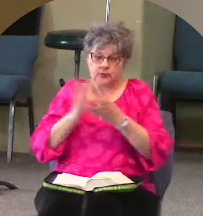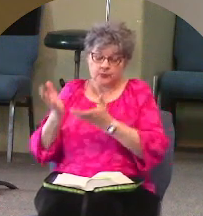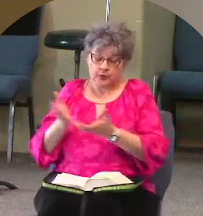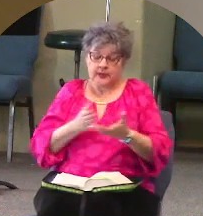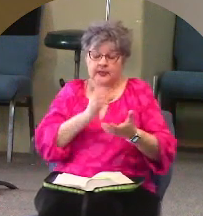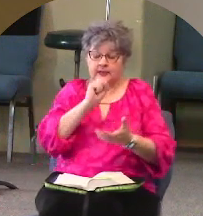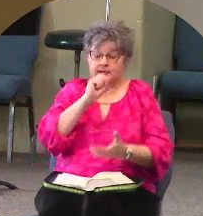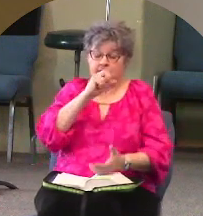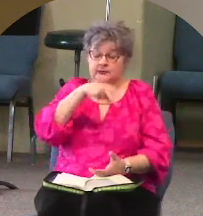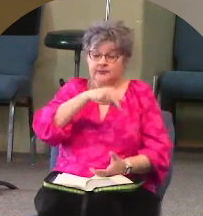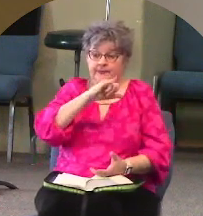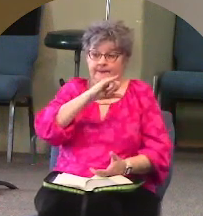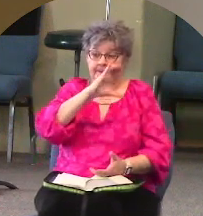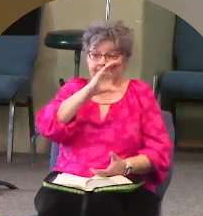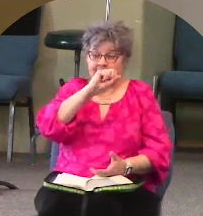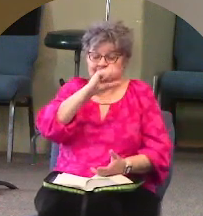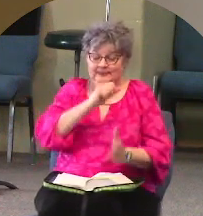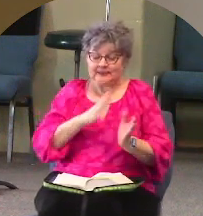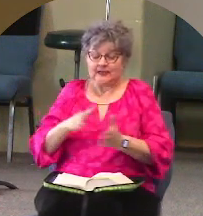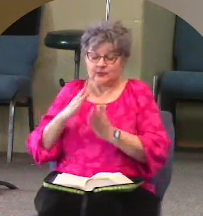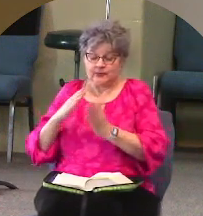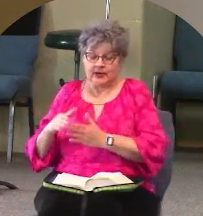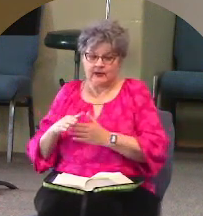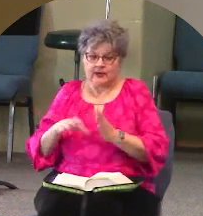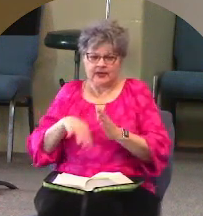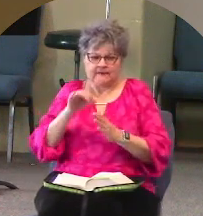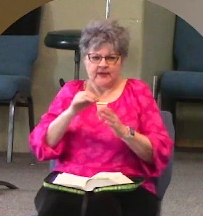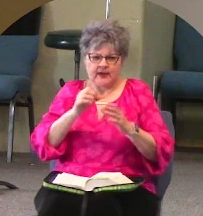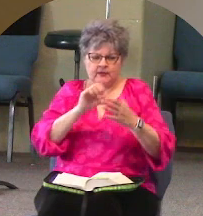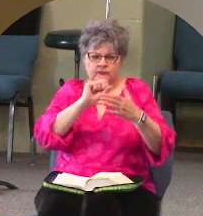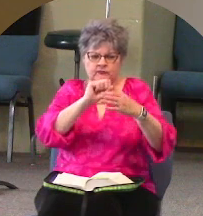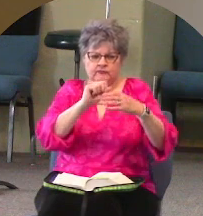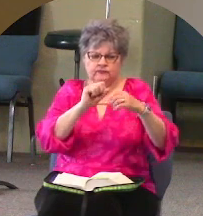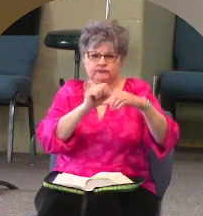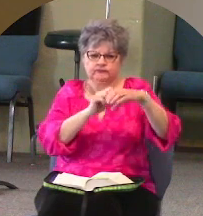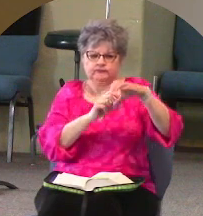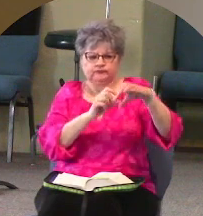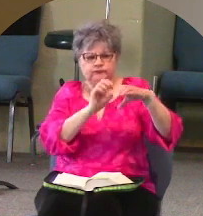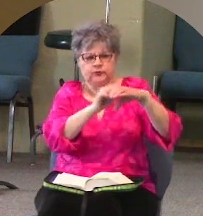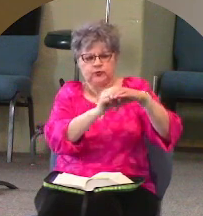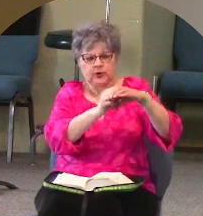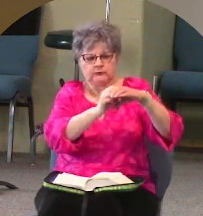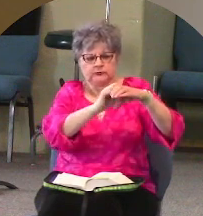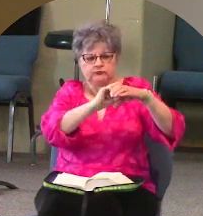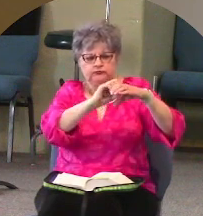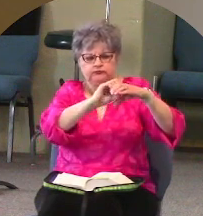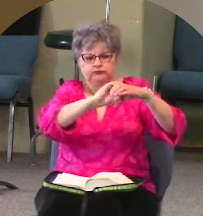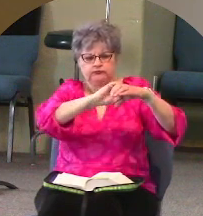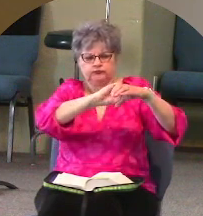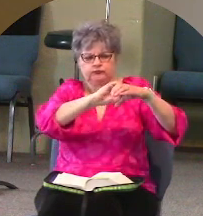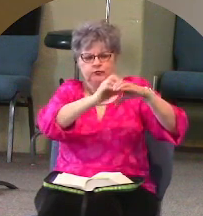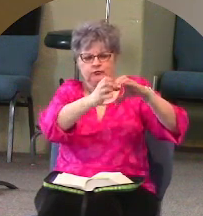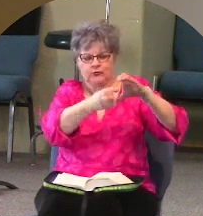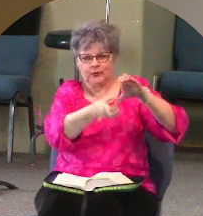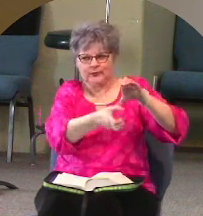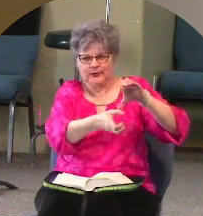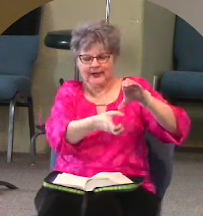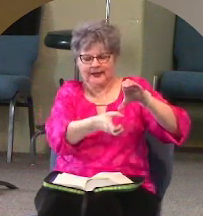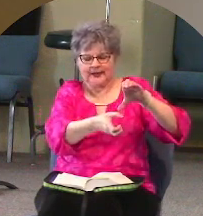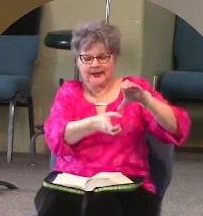prepared. And they found the stone rolled away from the tomb. But when they entered, they did not find the body of